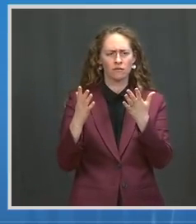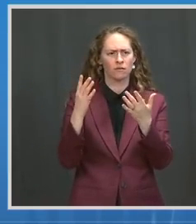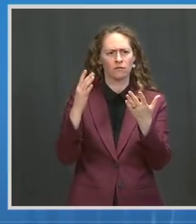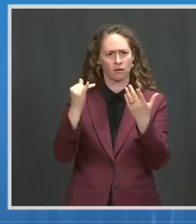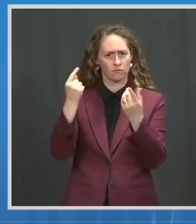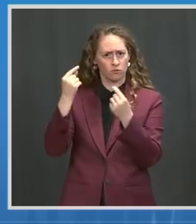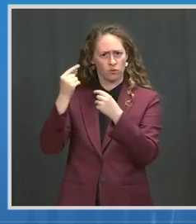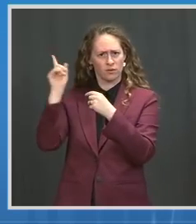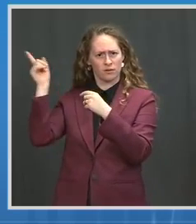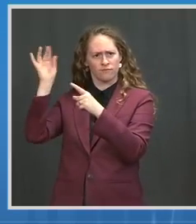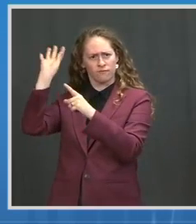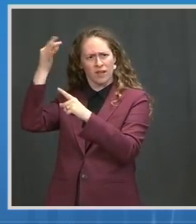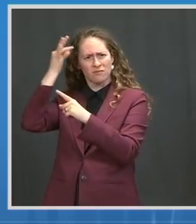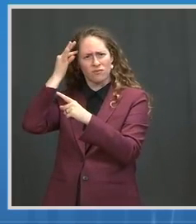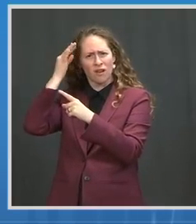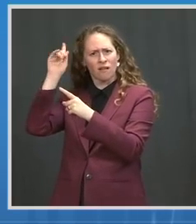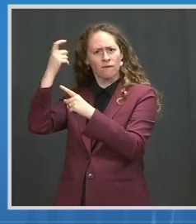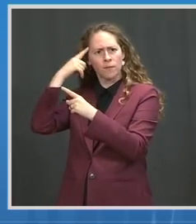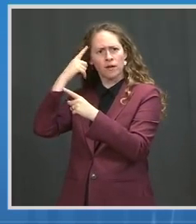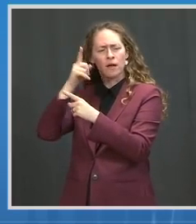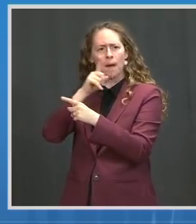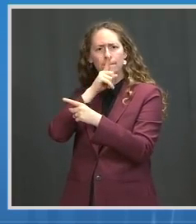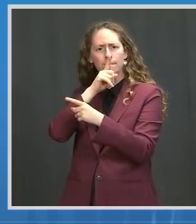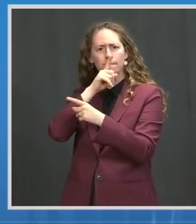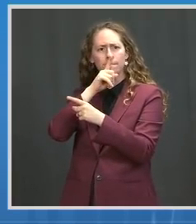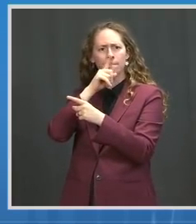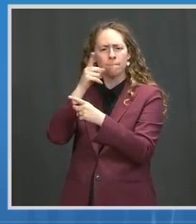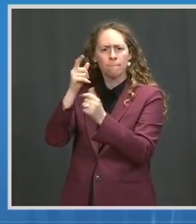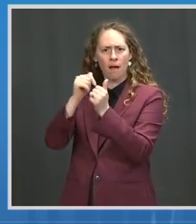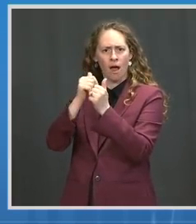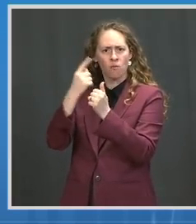not even a single dose goes to waste?